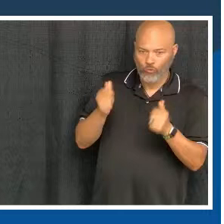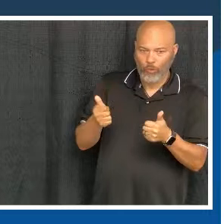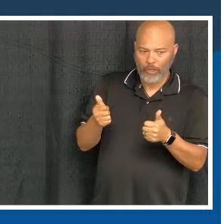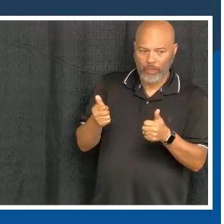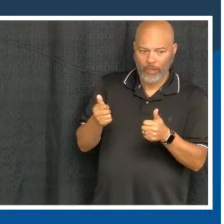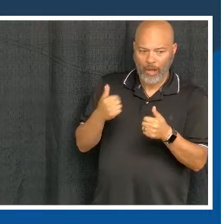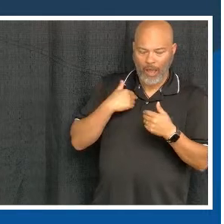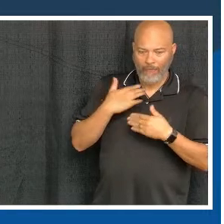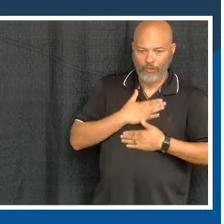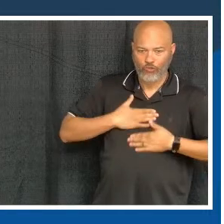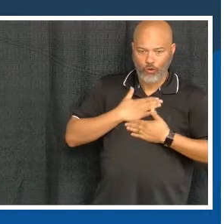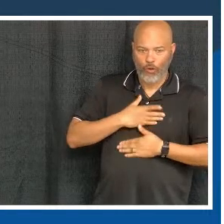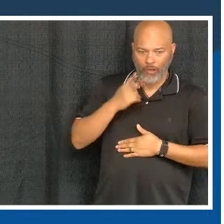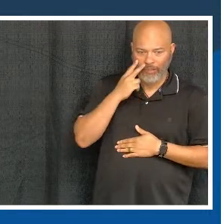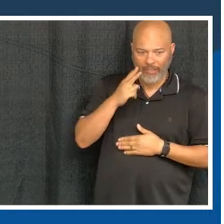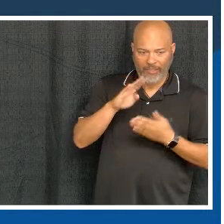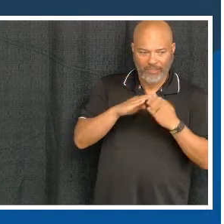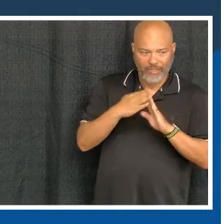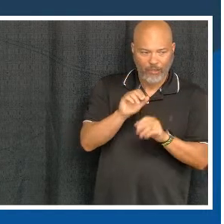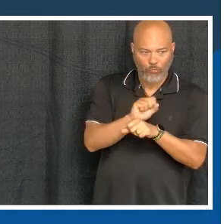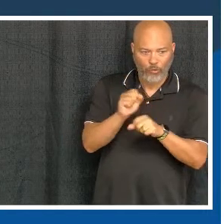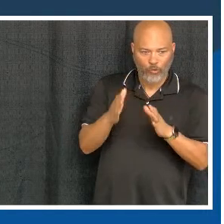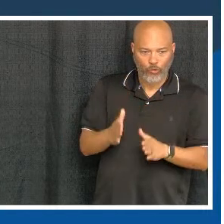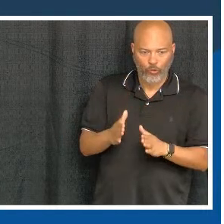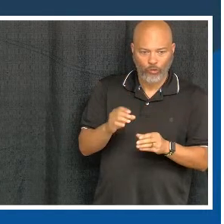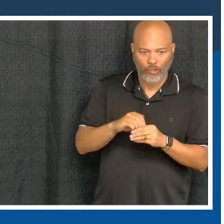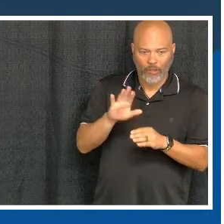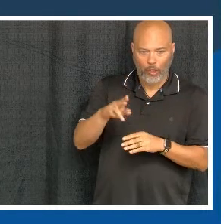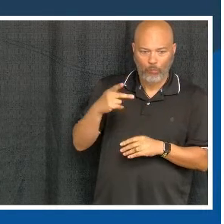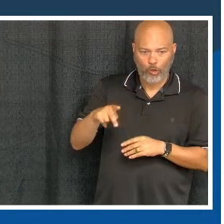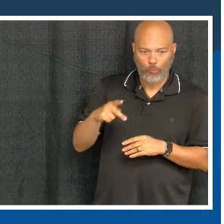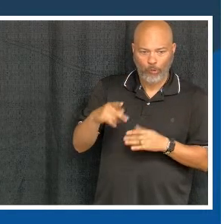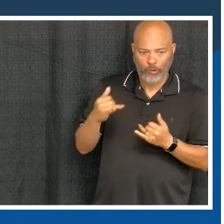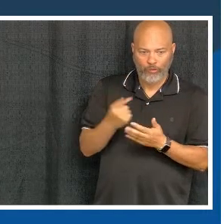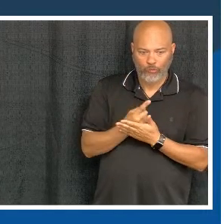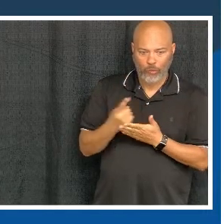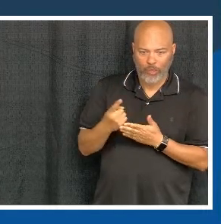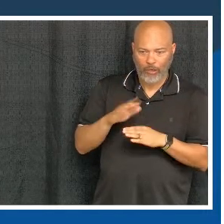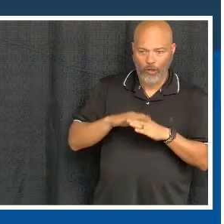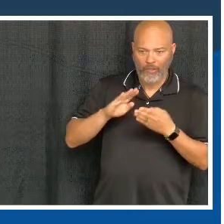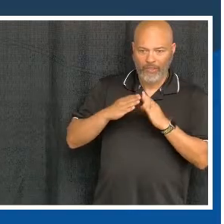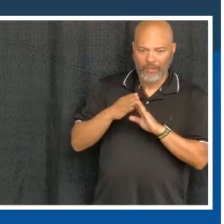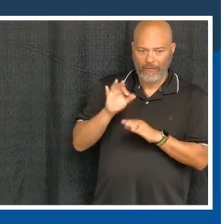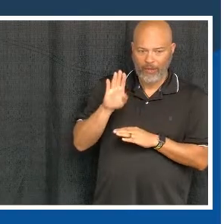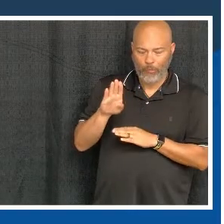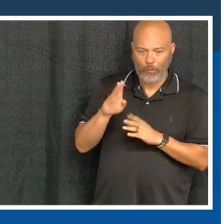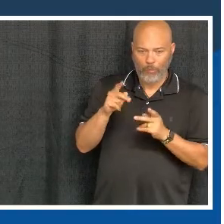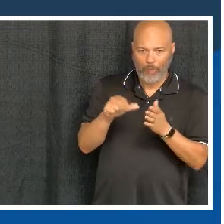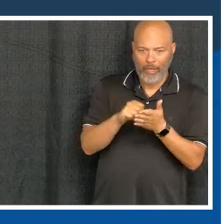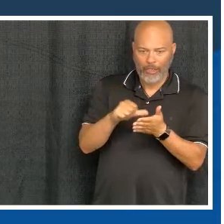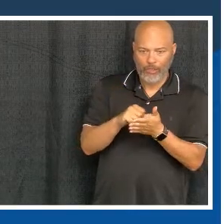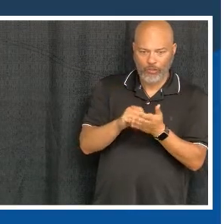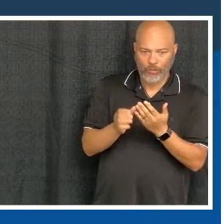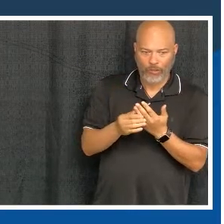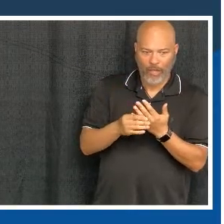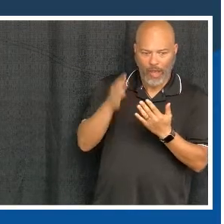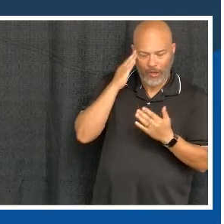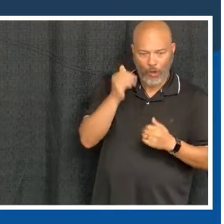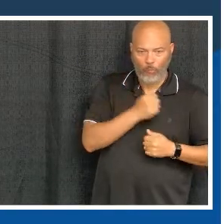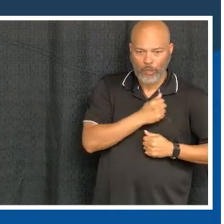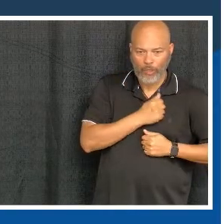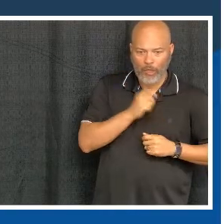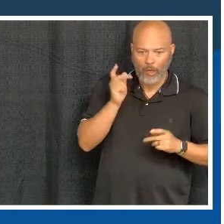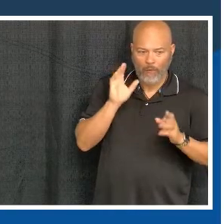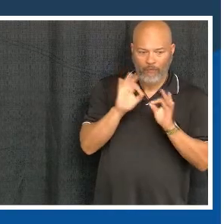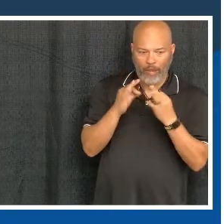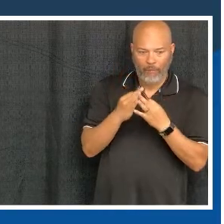I've enjoyed seeing the city employees, in their purple this week on the city's Facebook page. And I know the military families in our